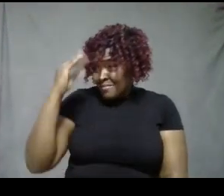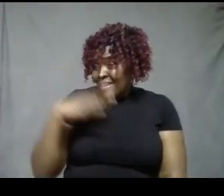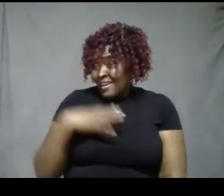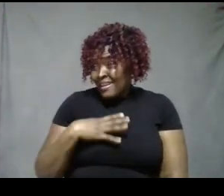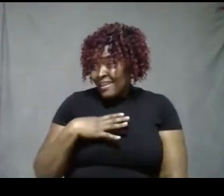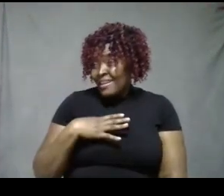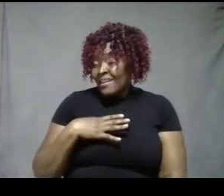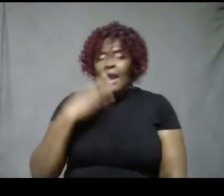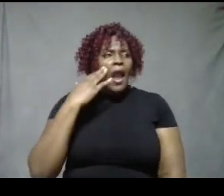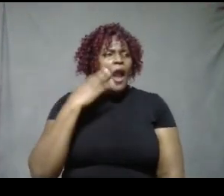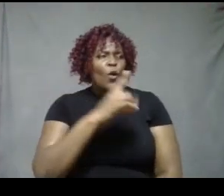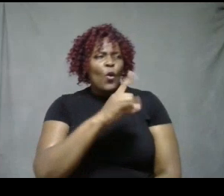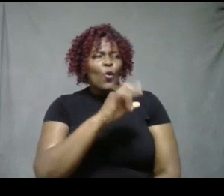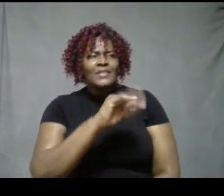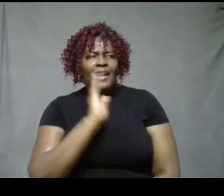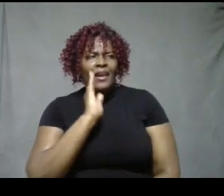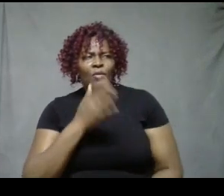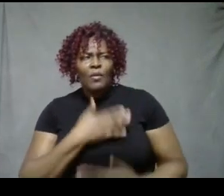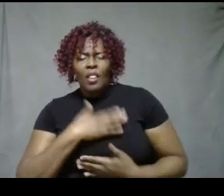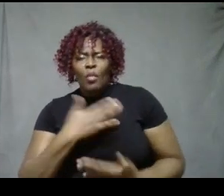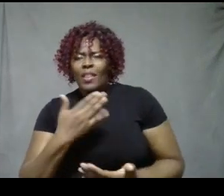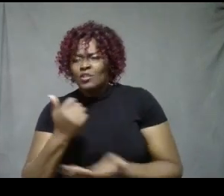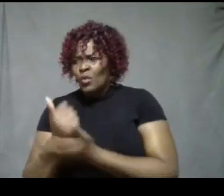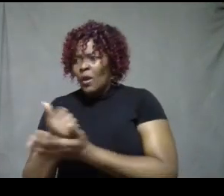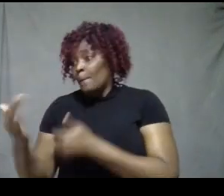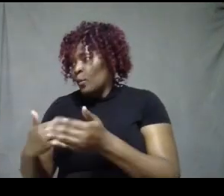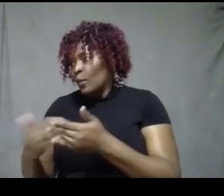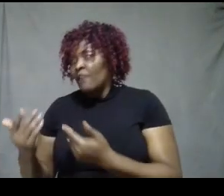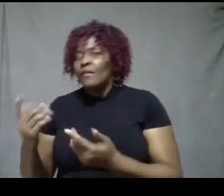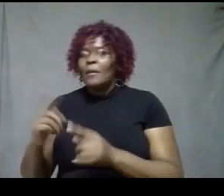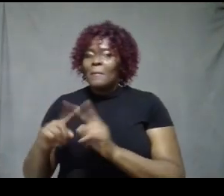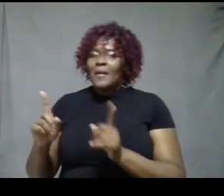Dan will help you out in any way he can, but